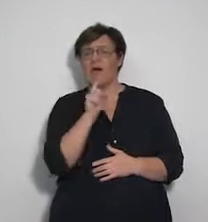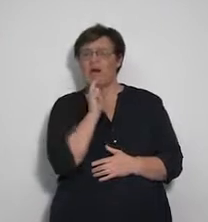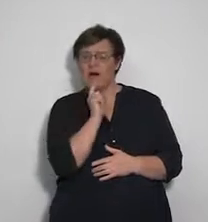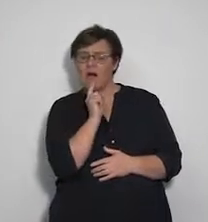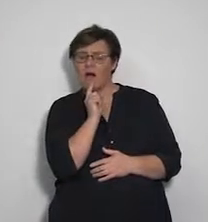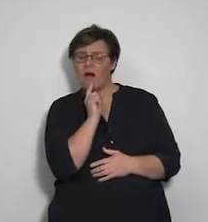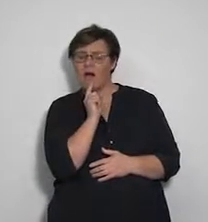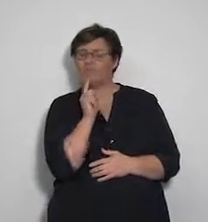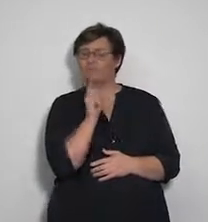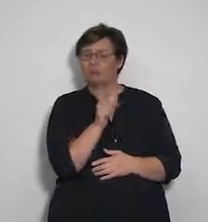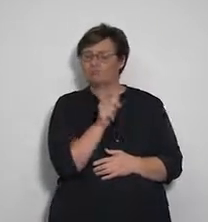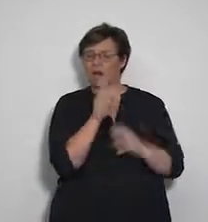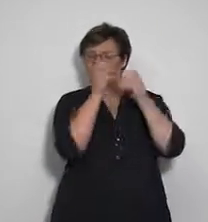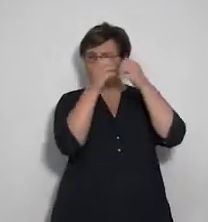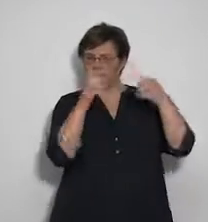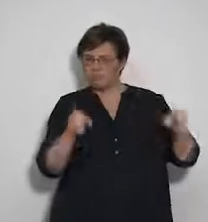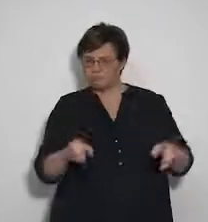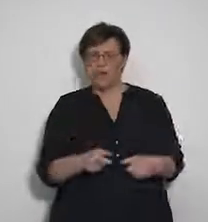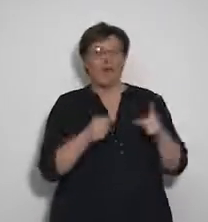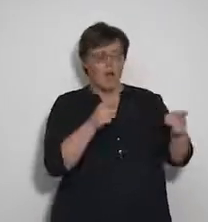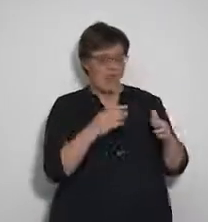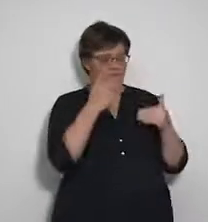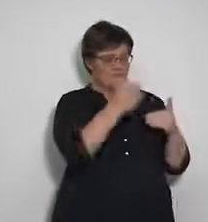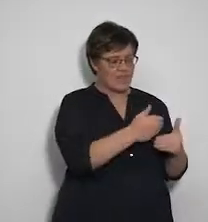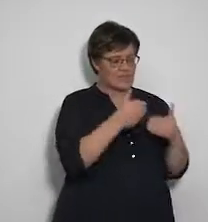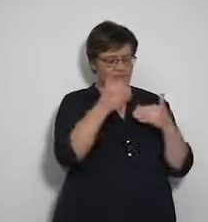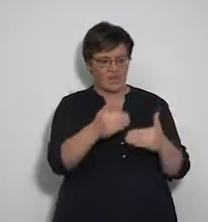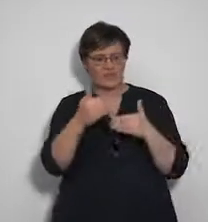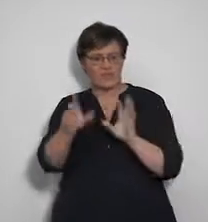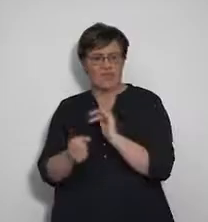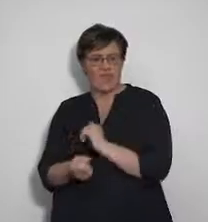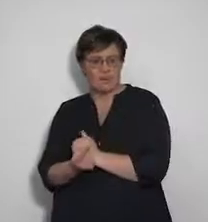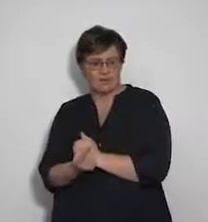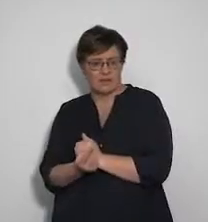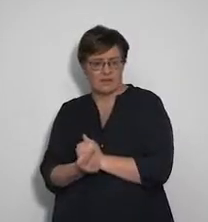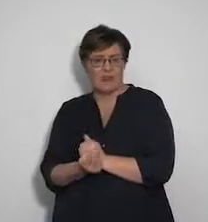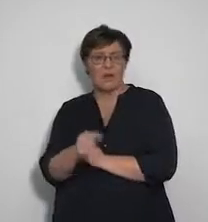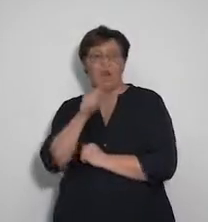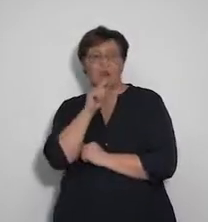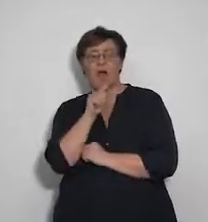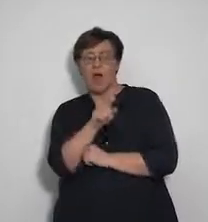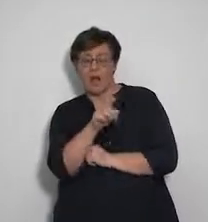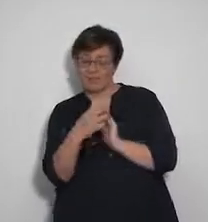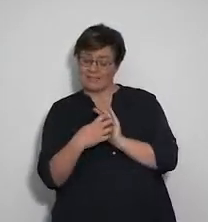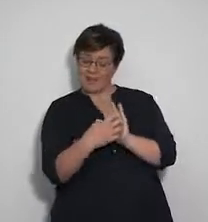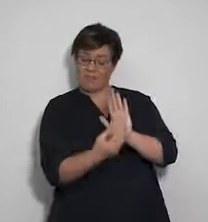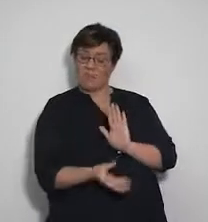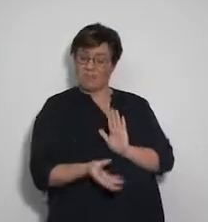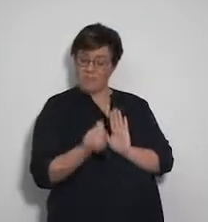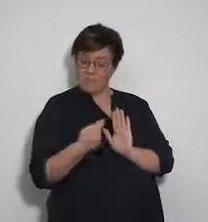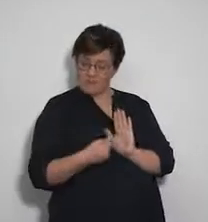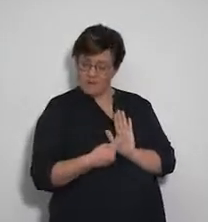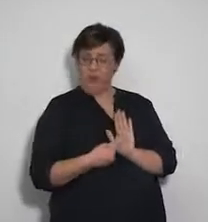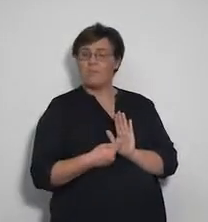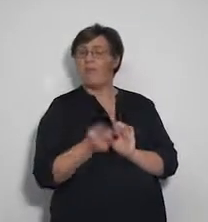going to try and understand the unique characteristics of each phase so that in a test or in an exam, when you present it with the diagram,